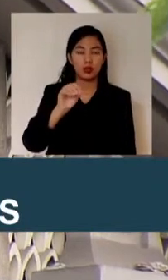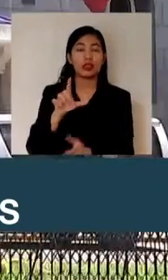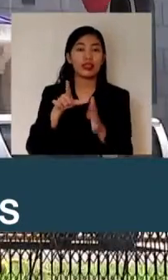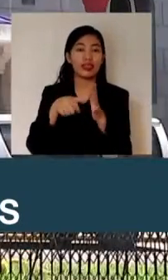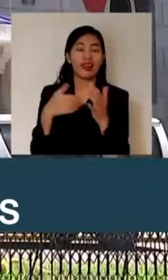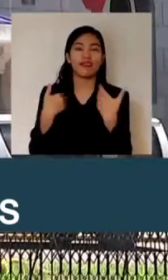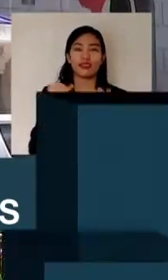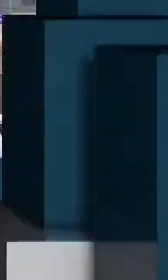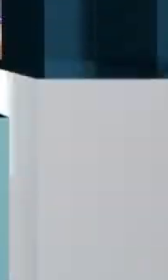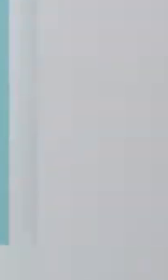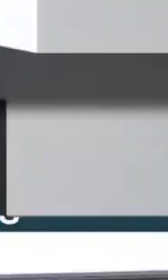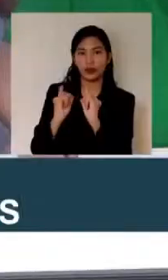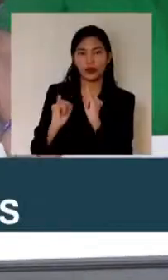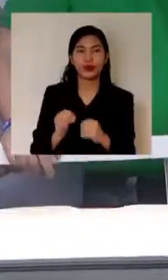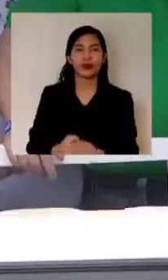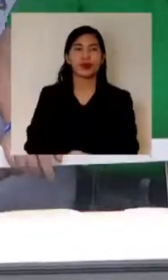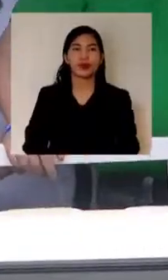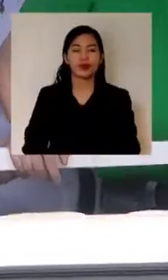the program.